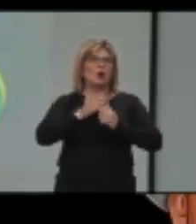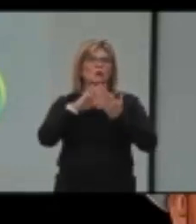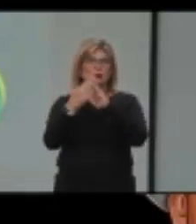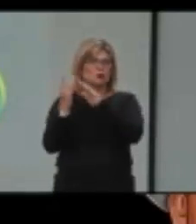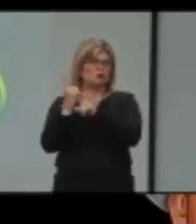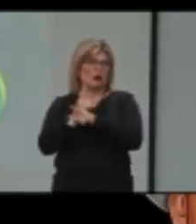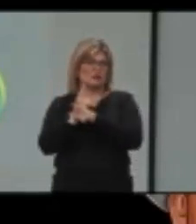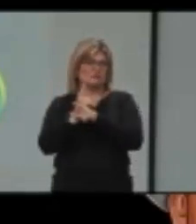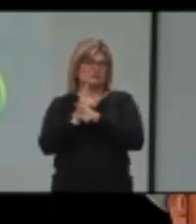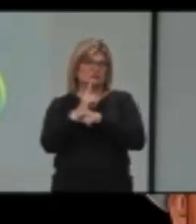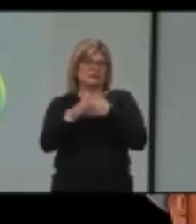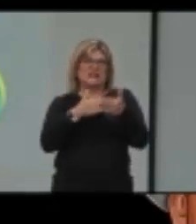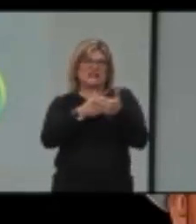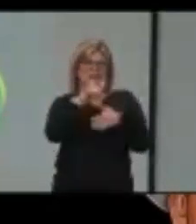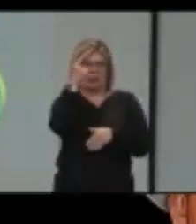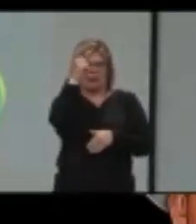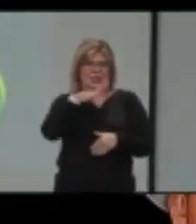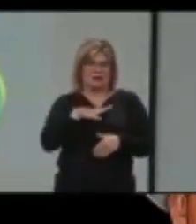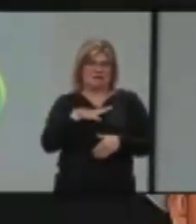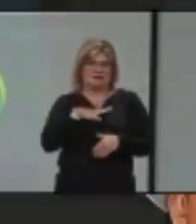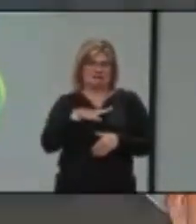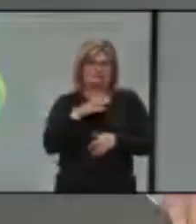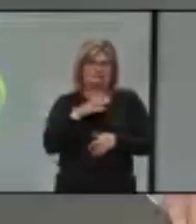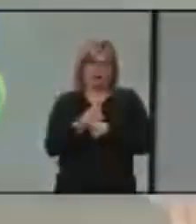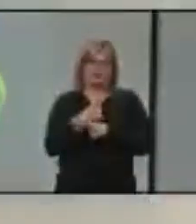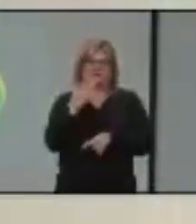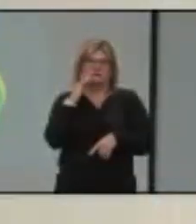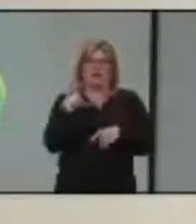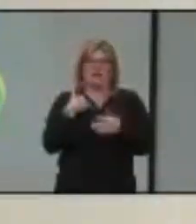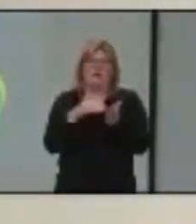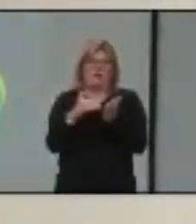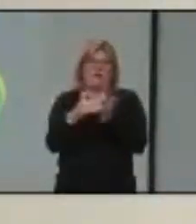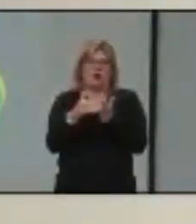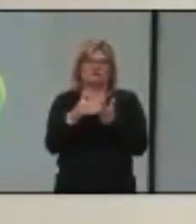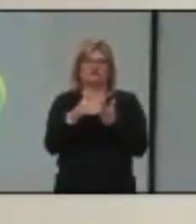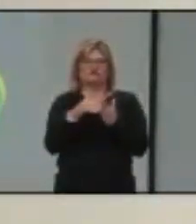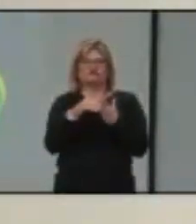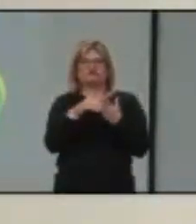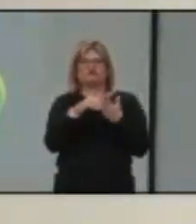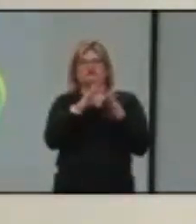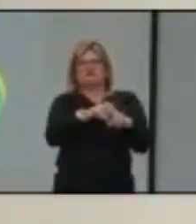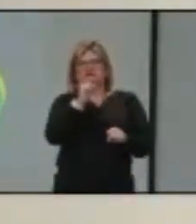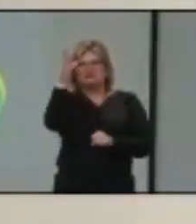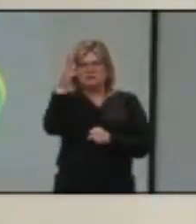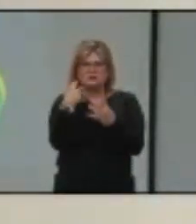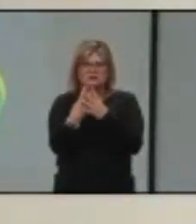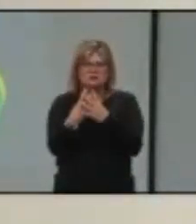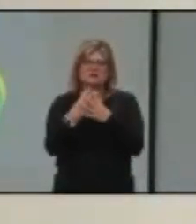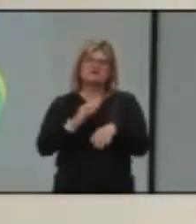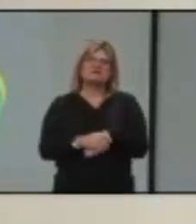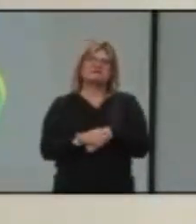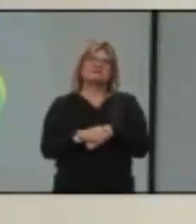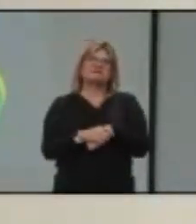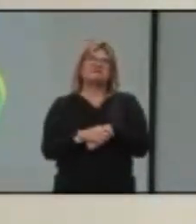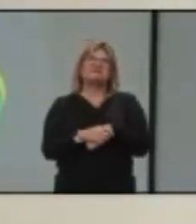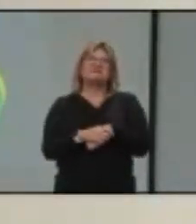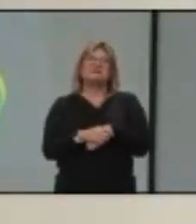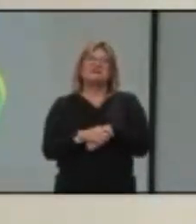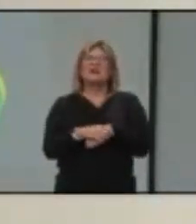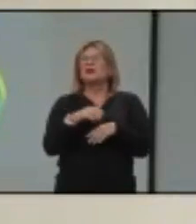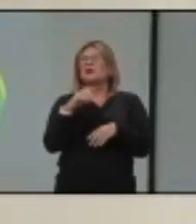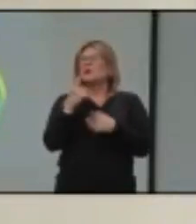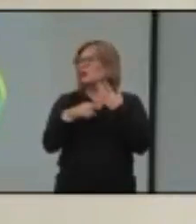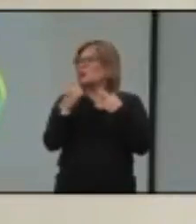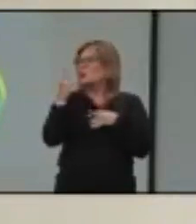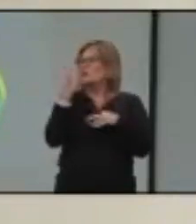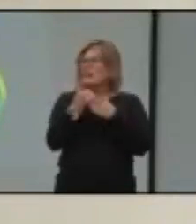especially against Black men, right? They are often criminalized. They are, I think, what was